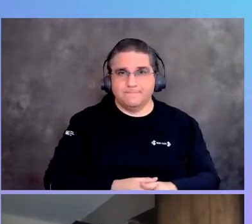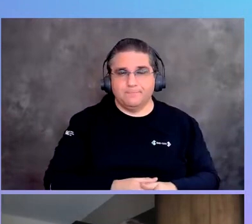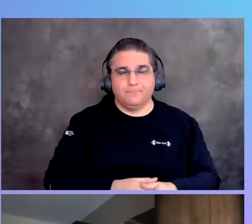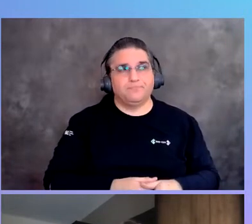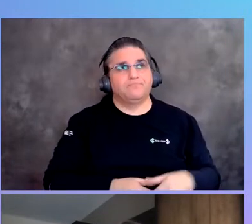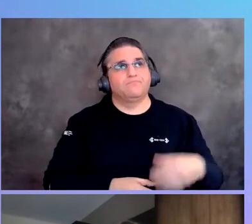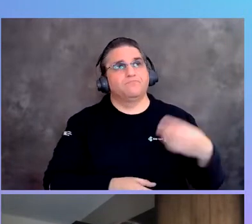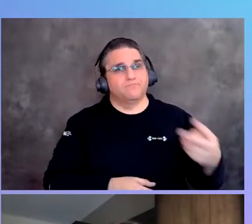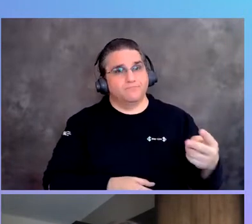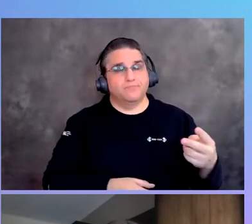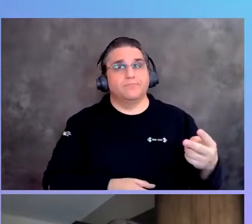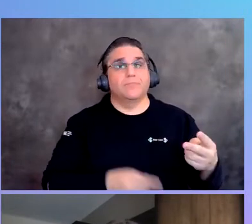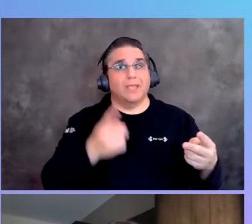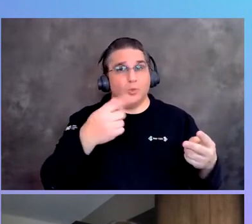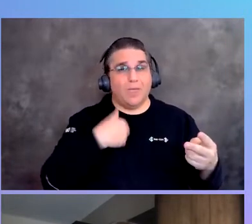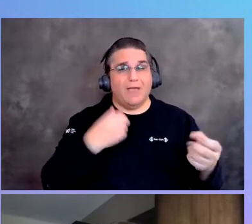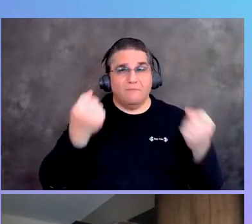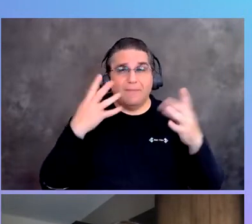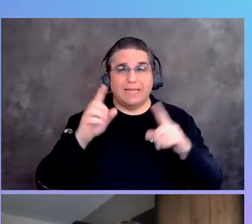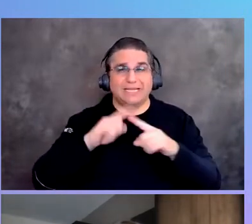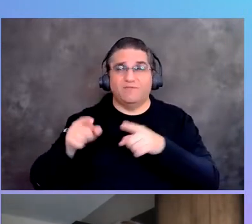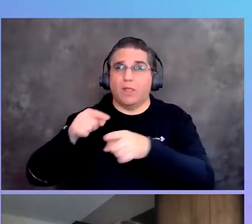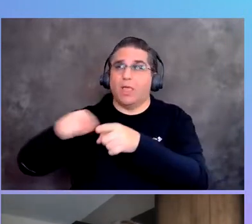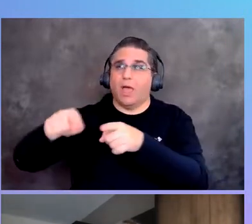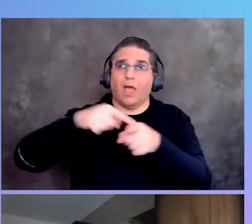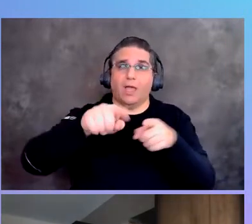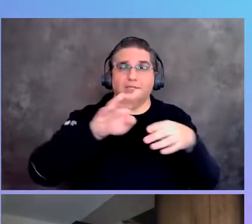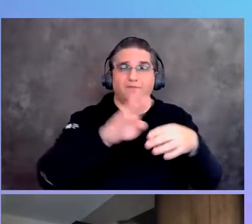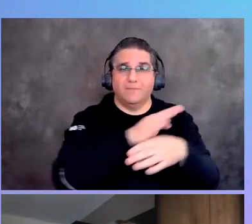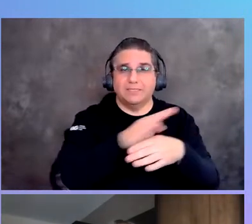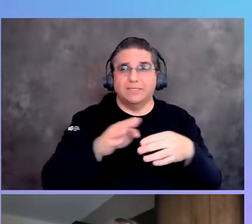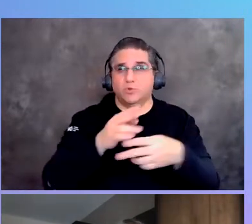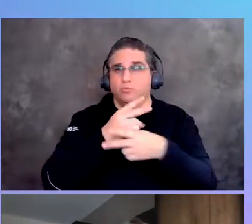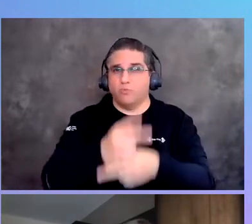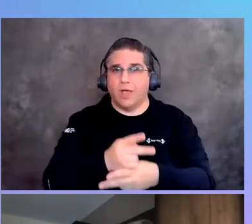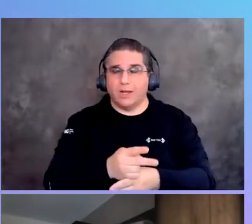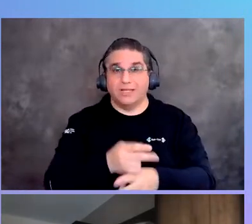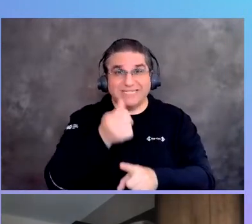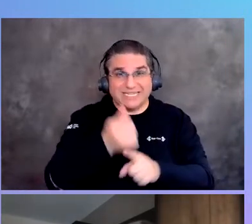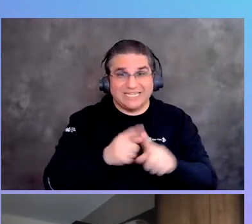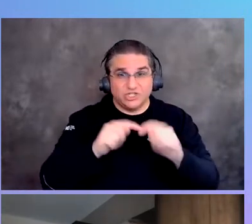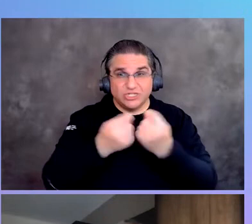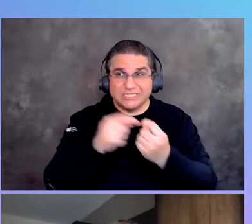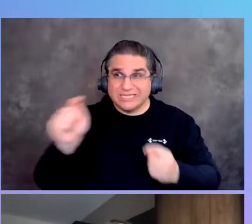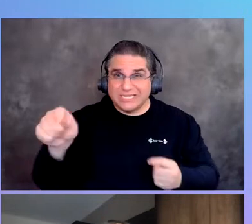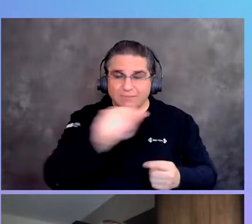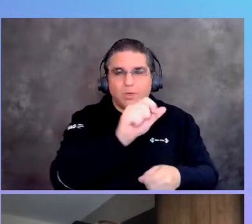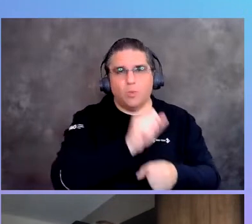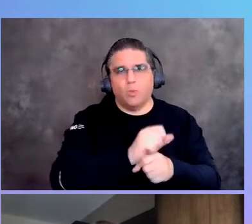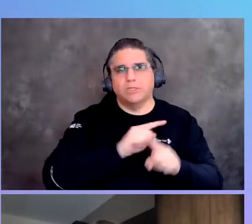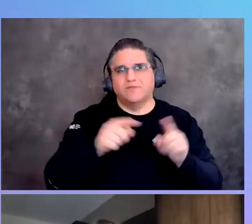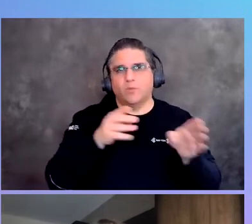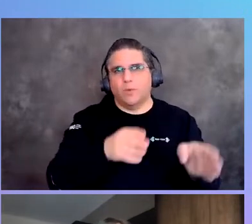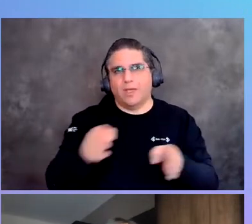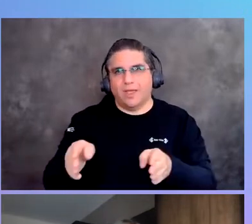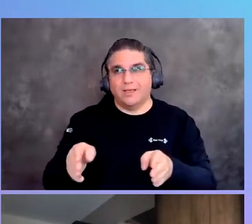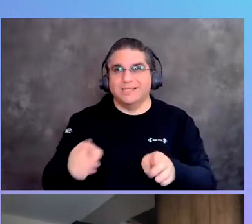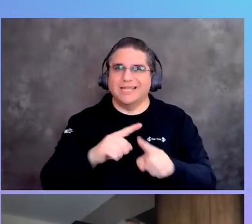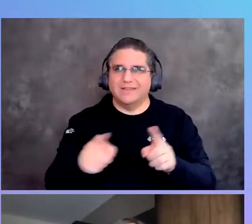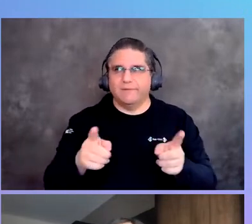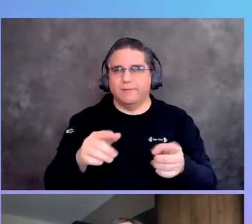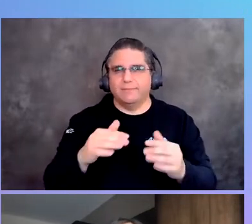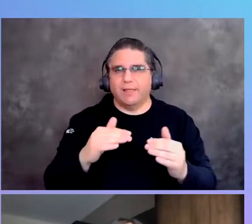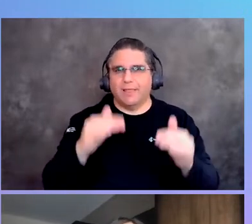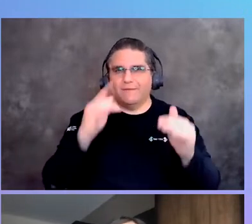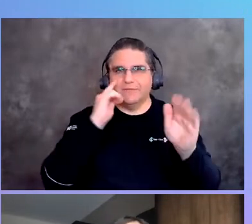multiple lines of business and products. So different product teams work differently. Different product teams have different levels of maturity.